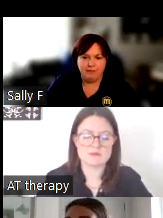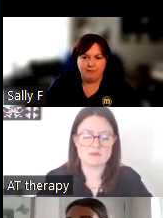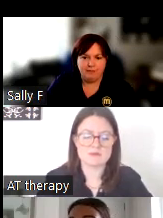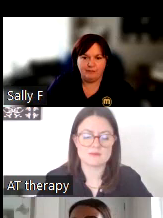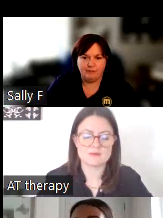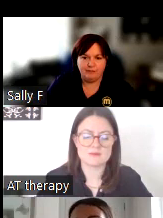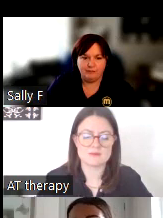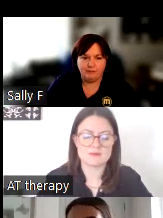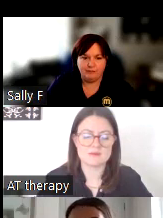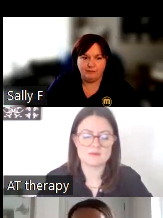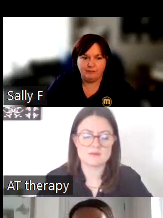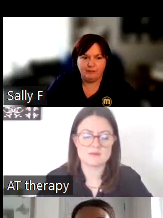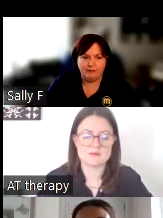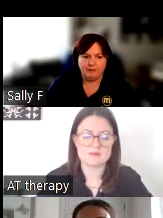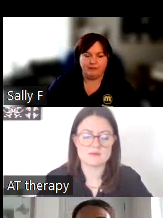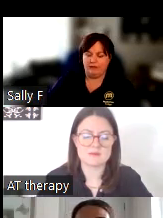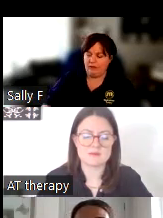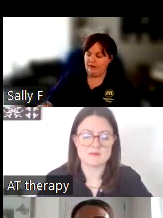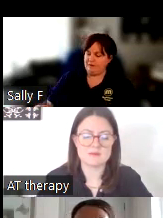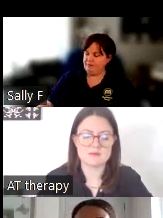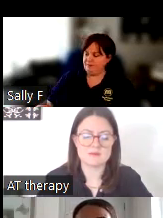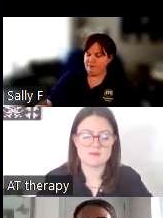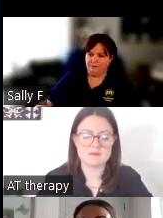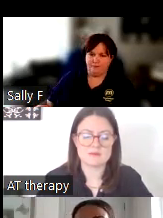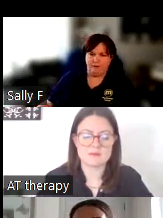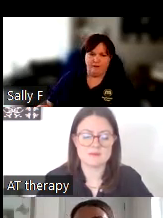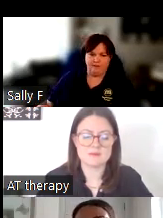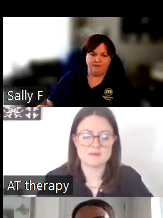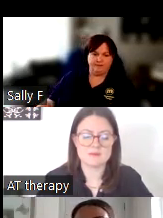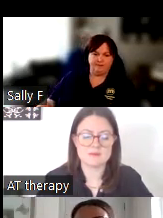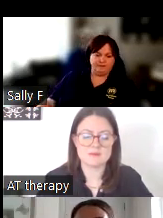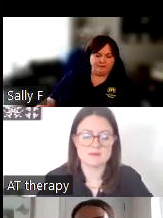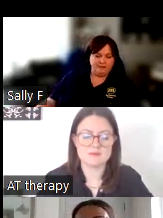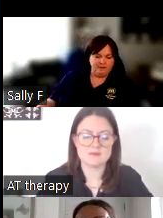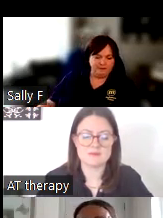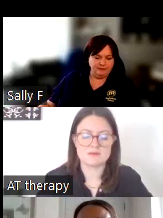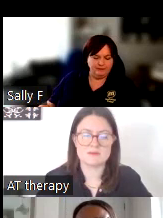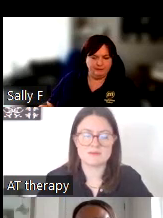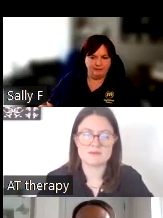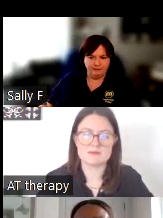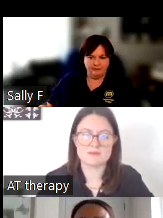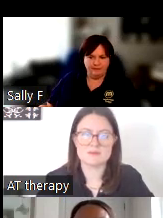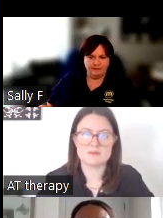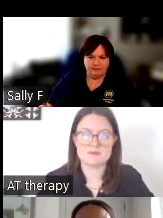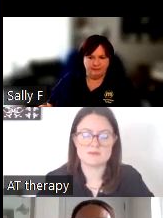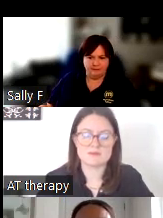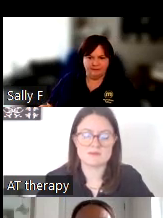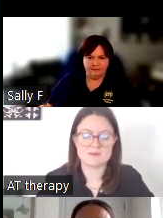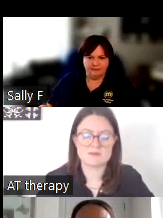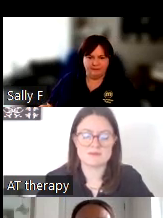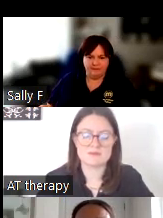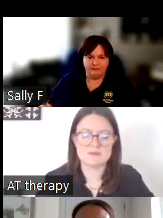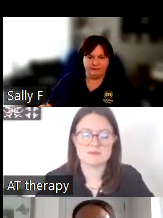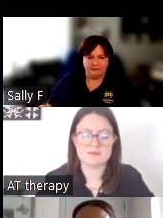in like sign of the week to try and get the whole school signing. Again, if you sign up to makaton.org and go on the mailing list, I'll send you a sign of the